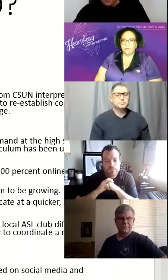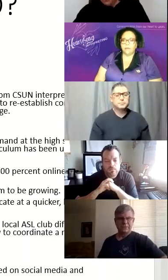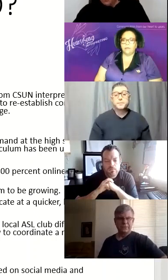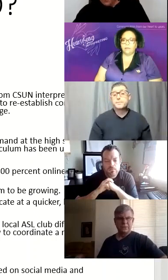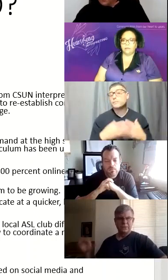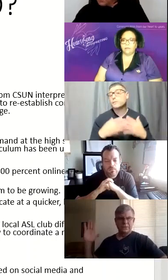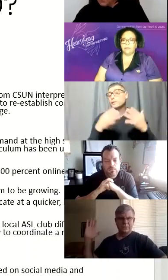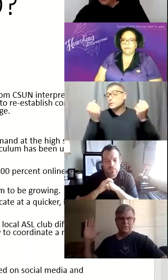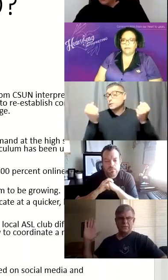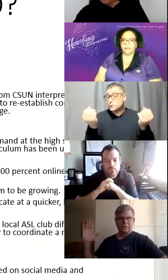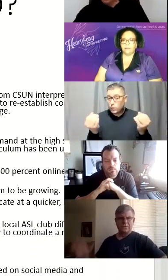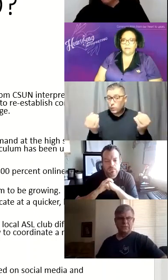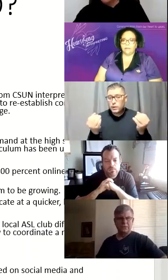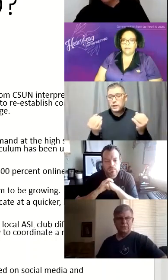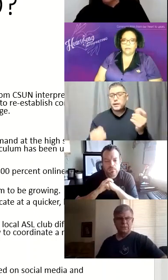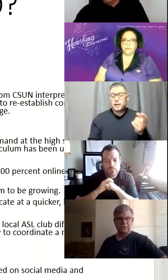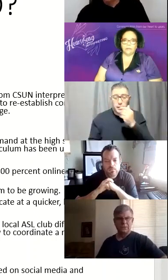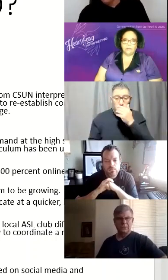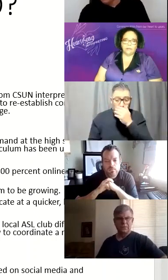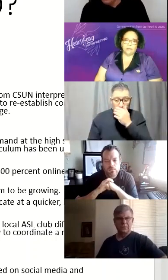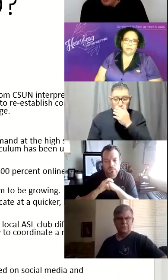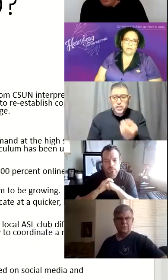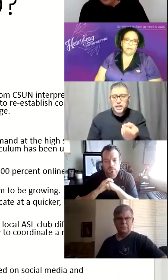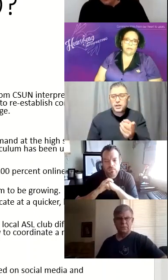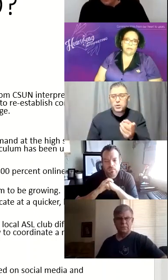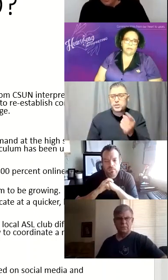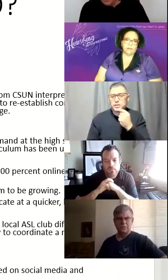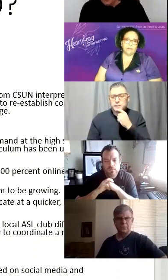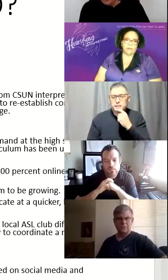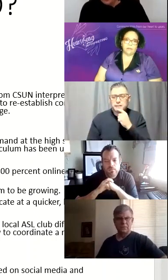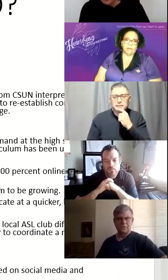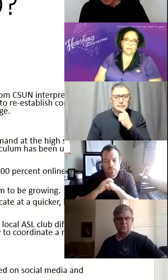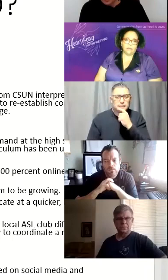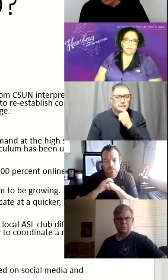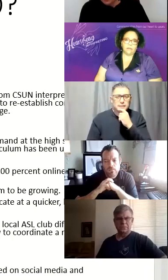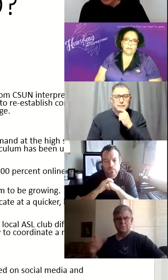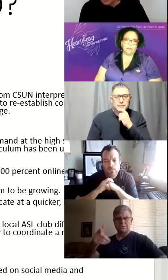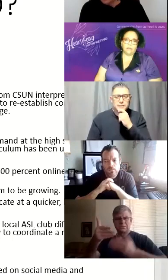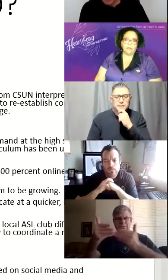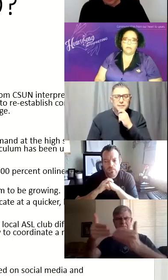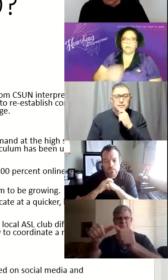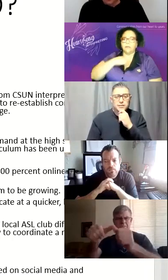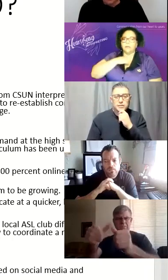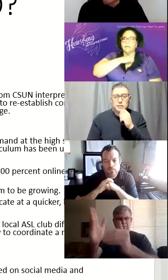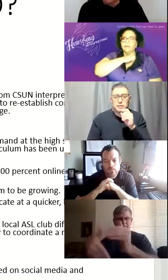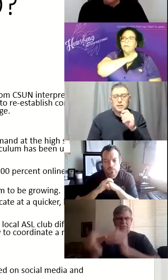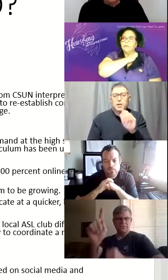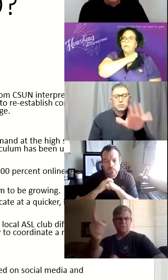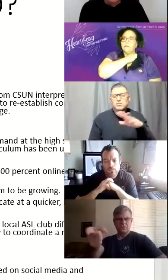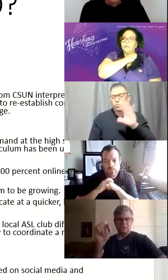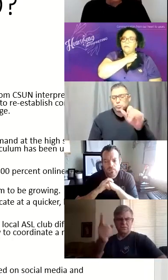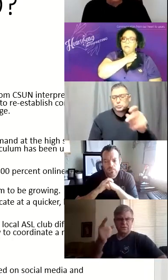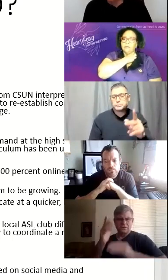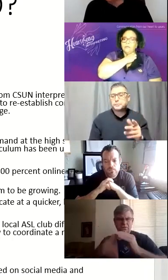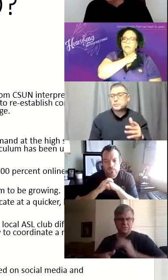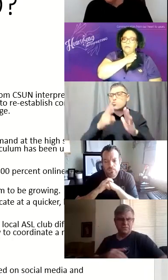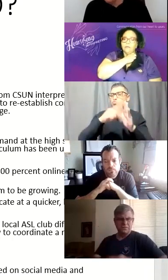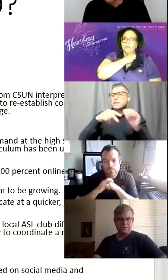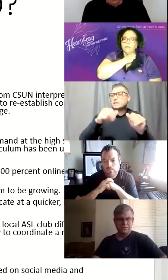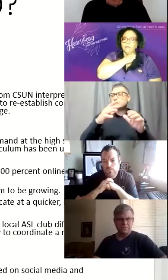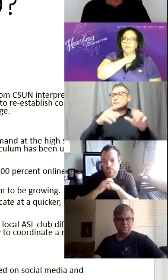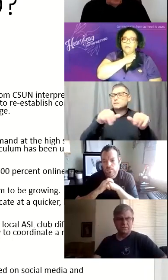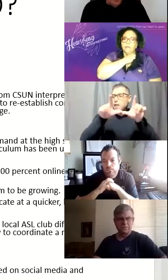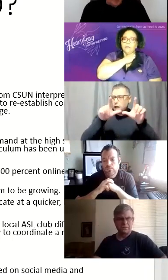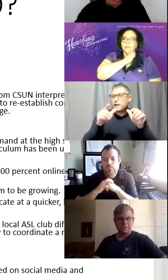So this is kind of what we've already been talking about. So I'm not going to go ahead and read this slide, and I'm glad we